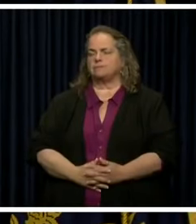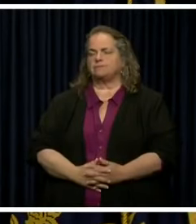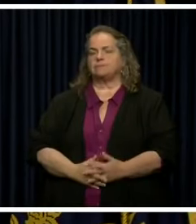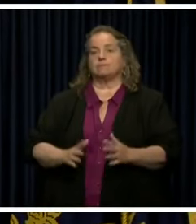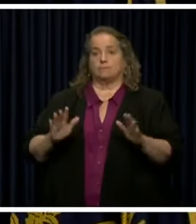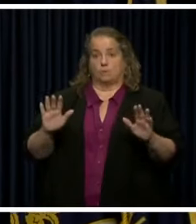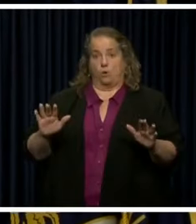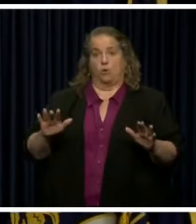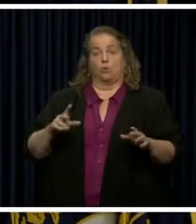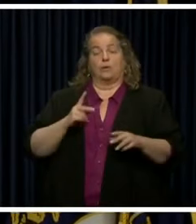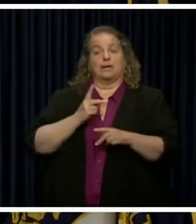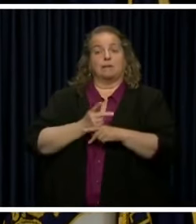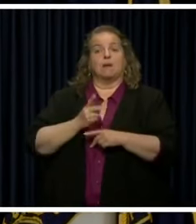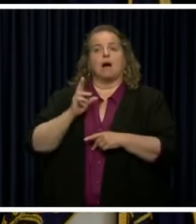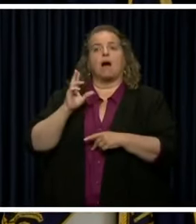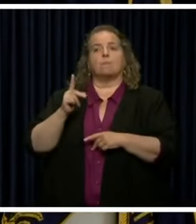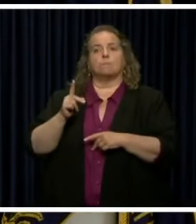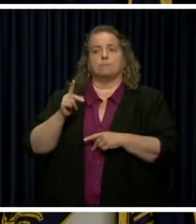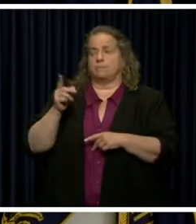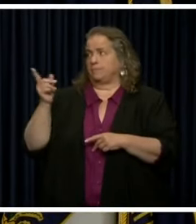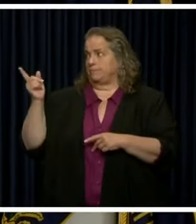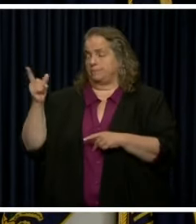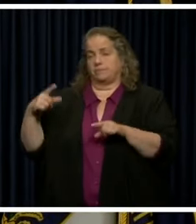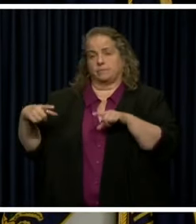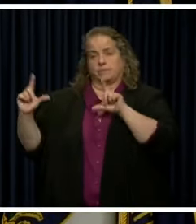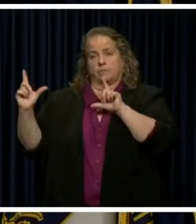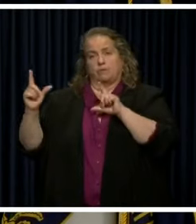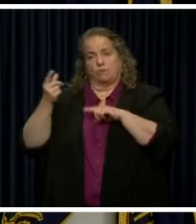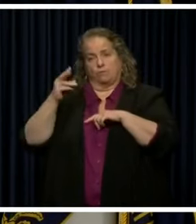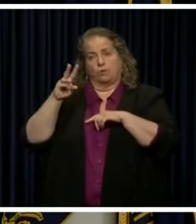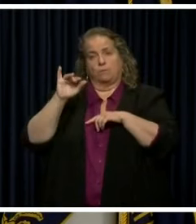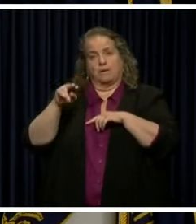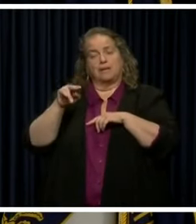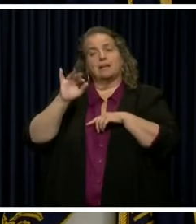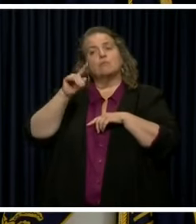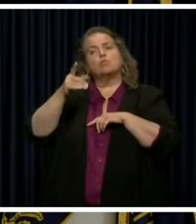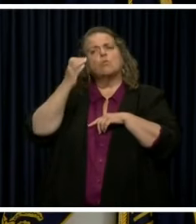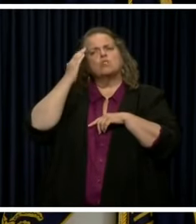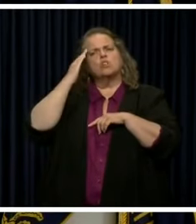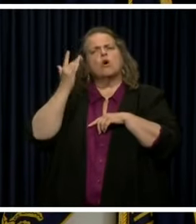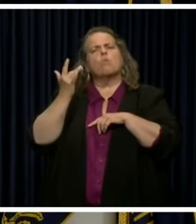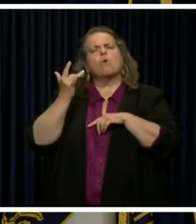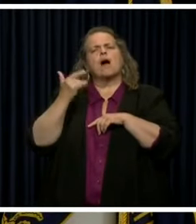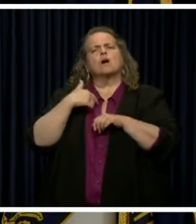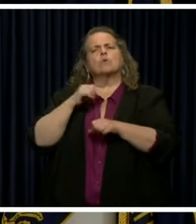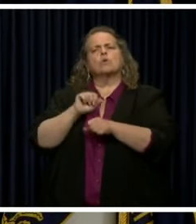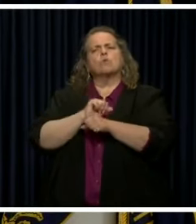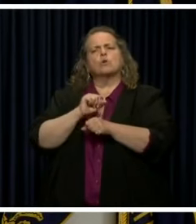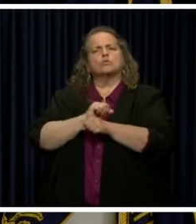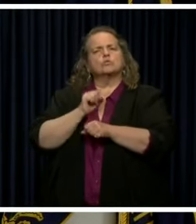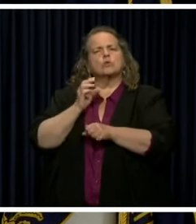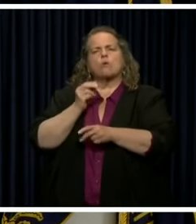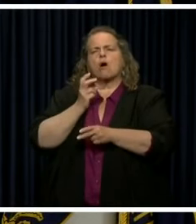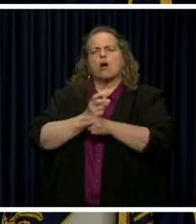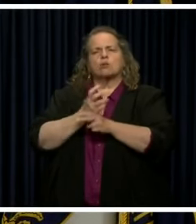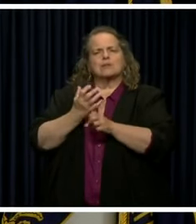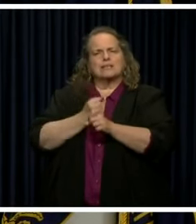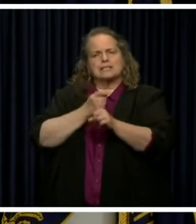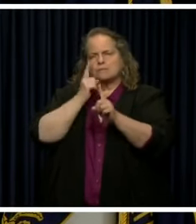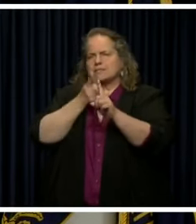So keeping this up for just a minute, if you wanted to know why we worked so hard to get specific guidance